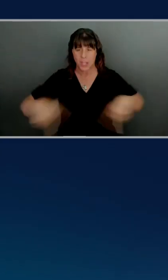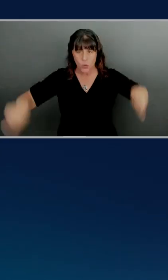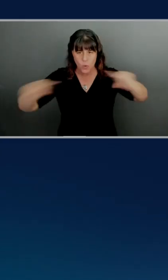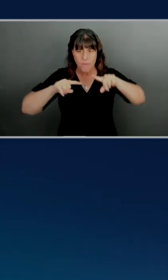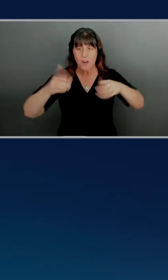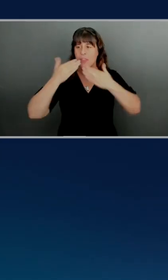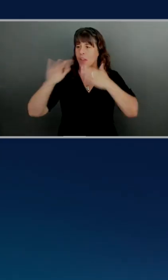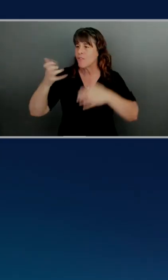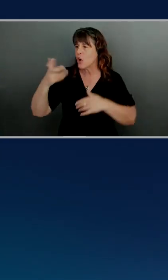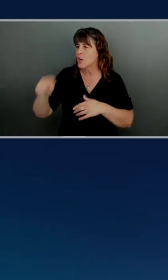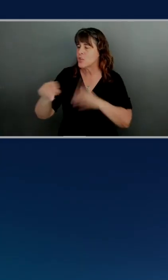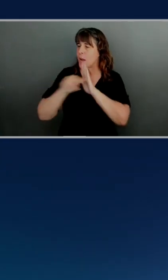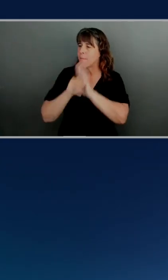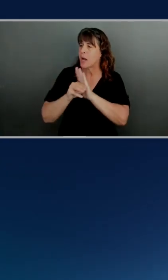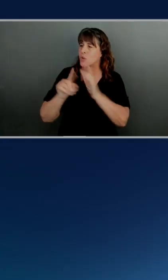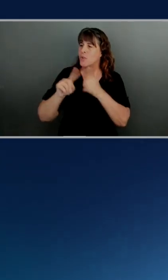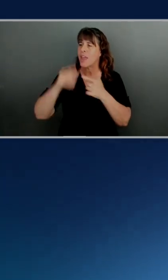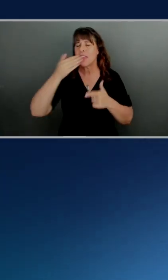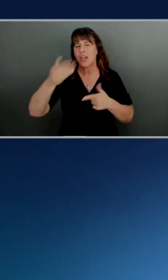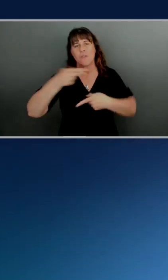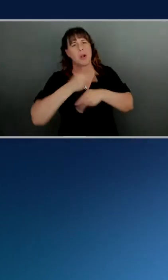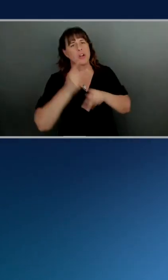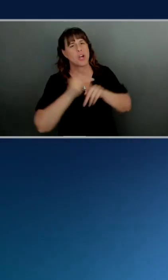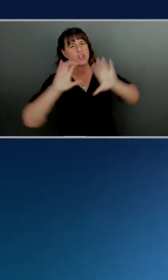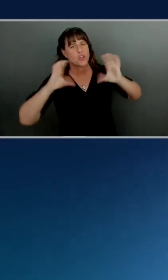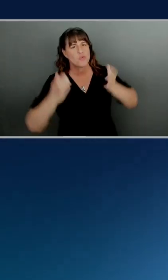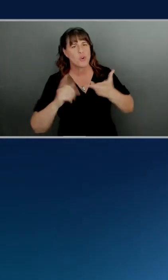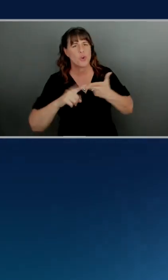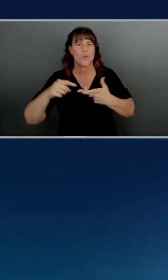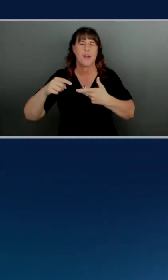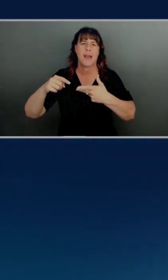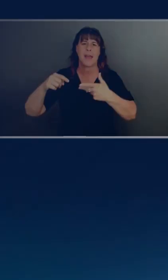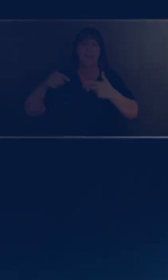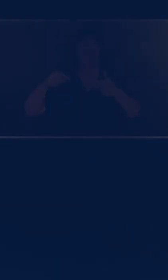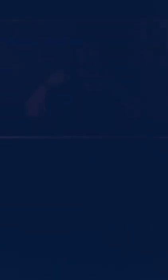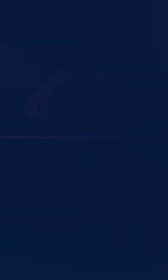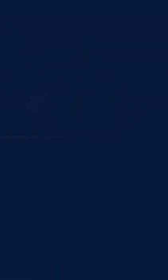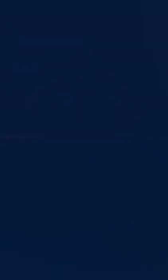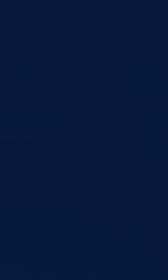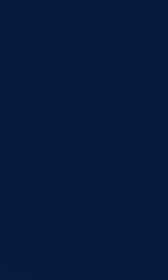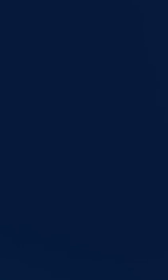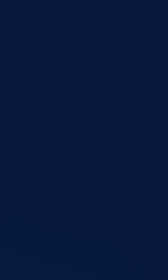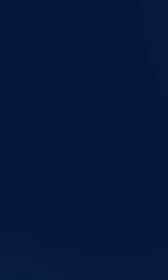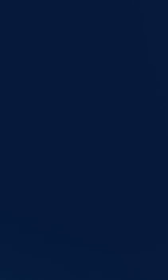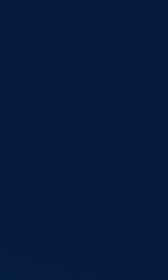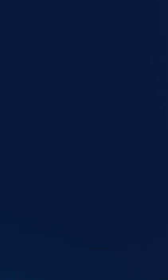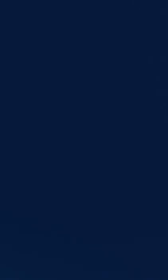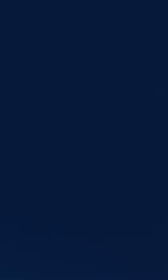moderators. Thank you to our production crew and our producers. And everyone, stay tuned. We'll be right back. Take care.